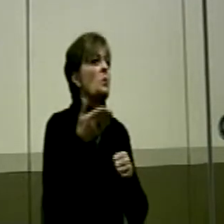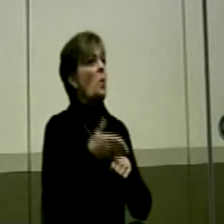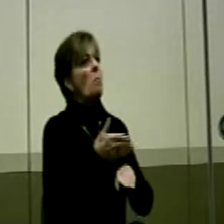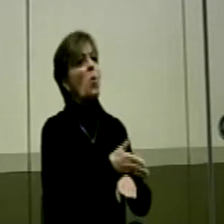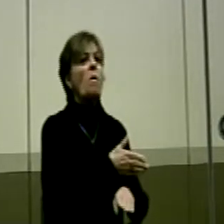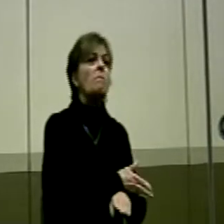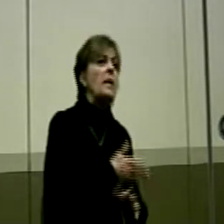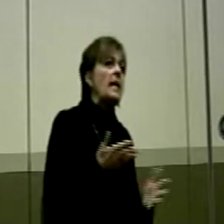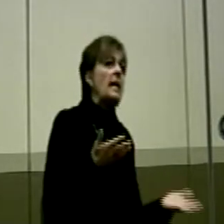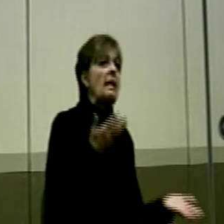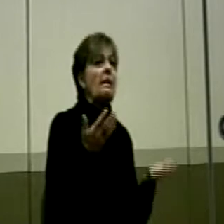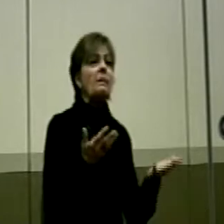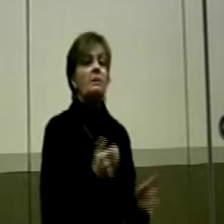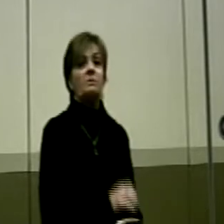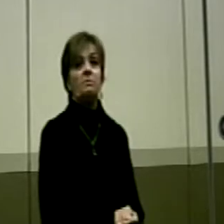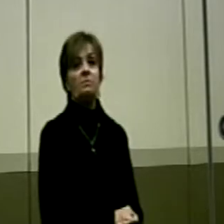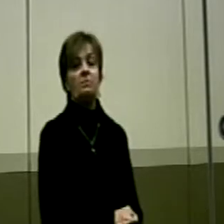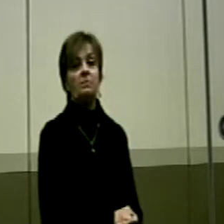Okay. Good.